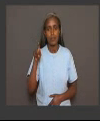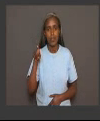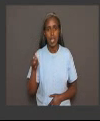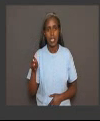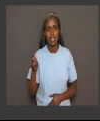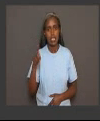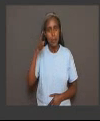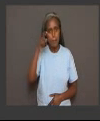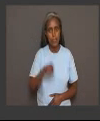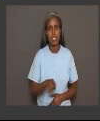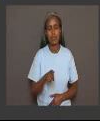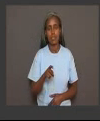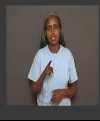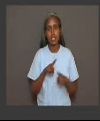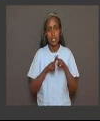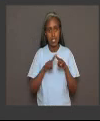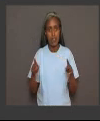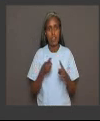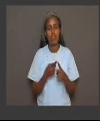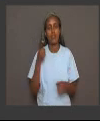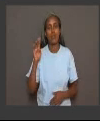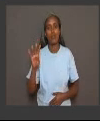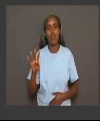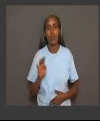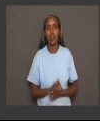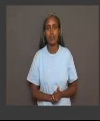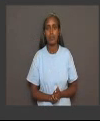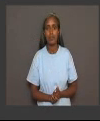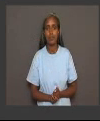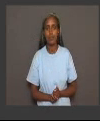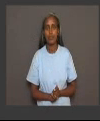X must be different from 4.